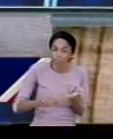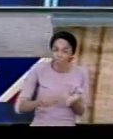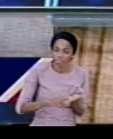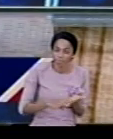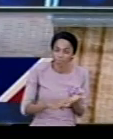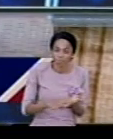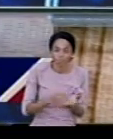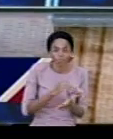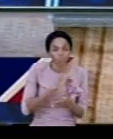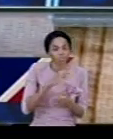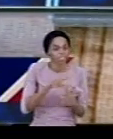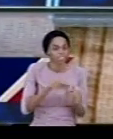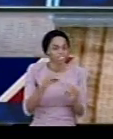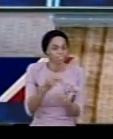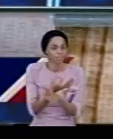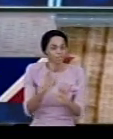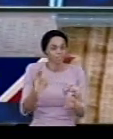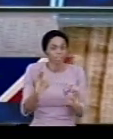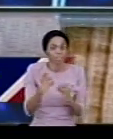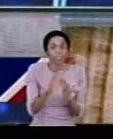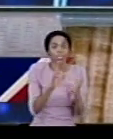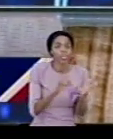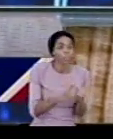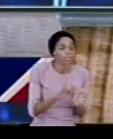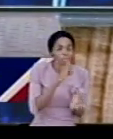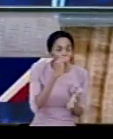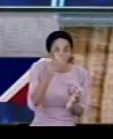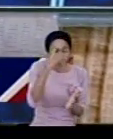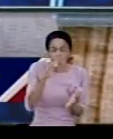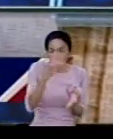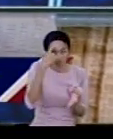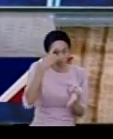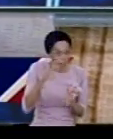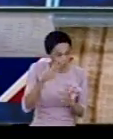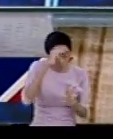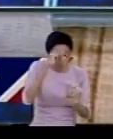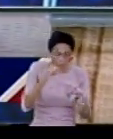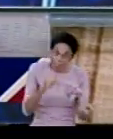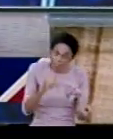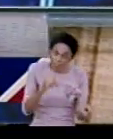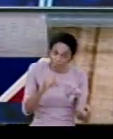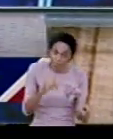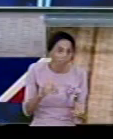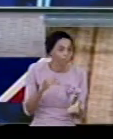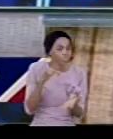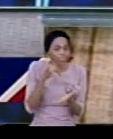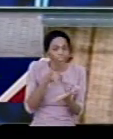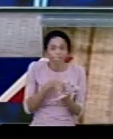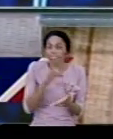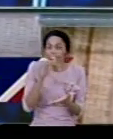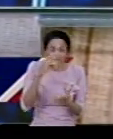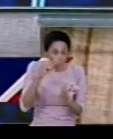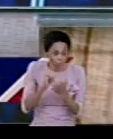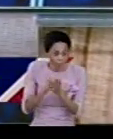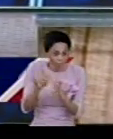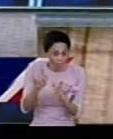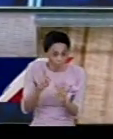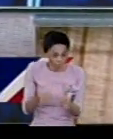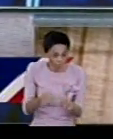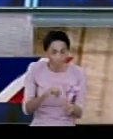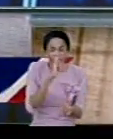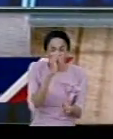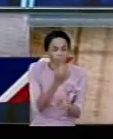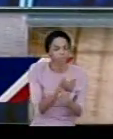free, the law is not for him. He's redeemed from the law, from